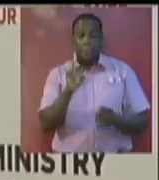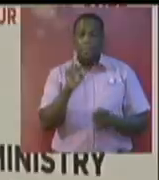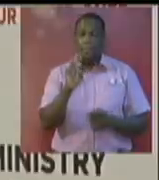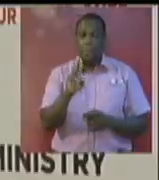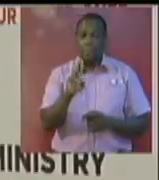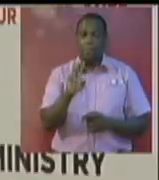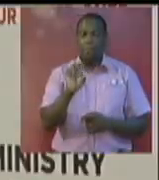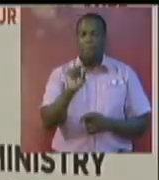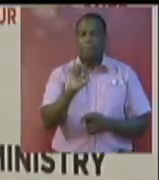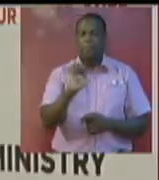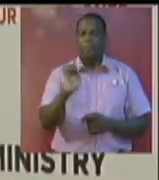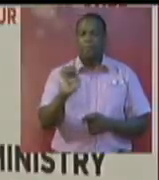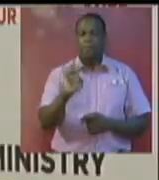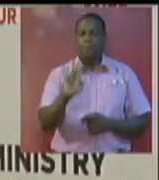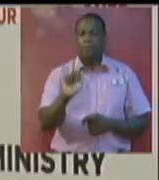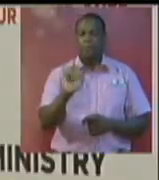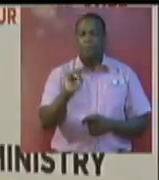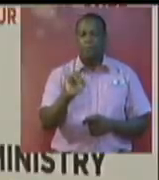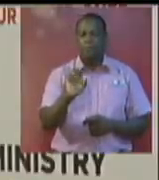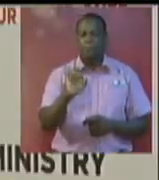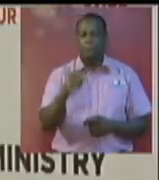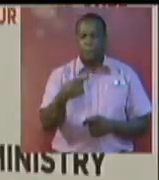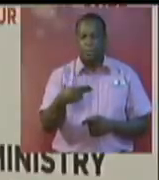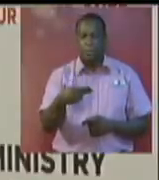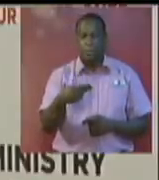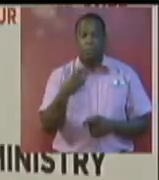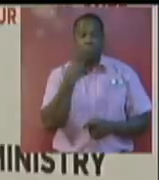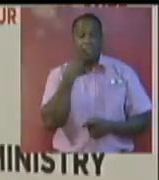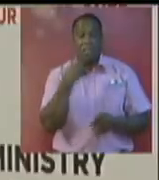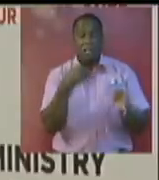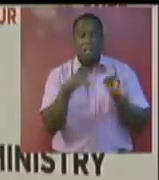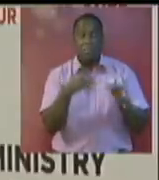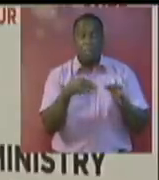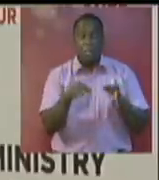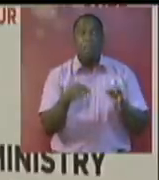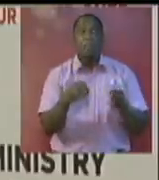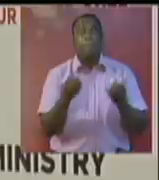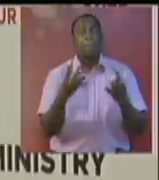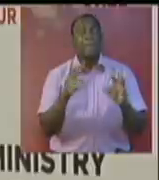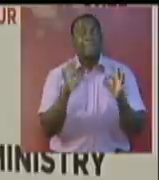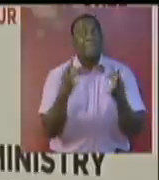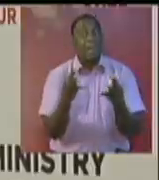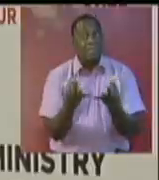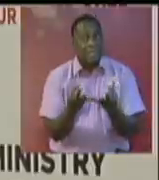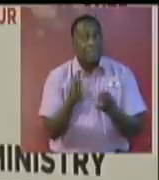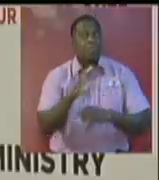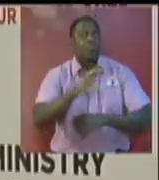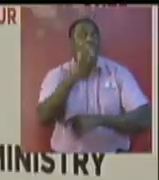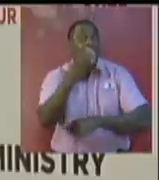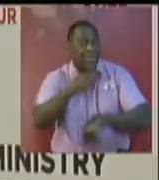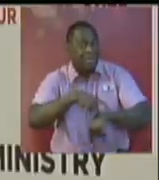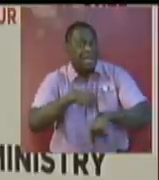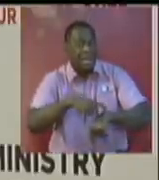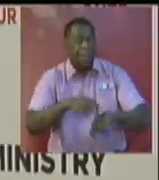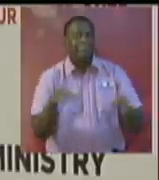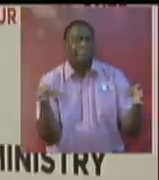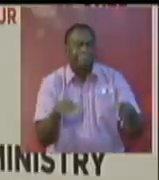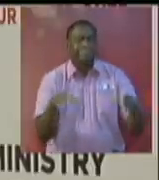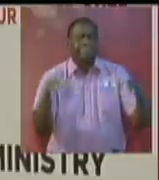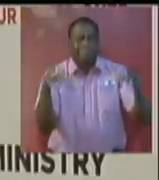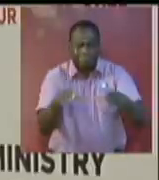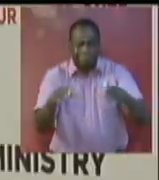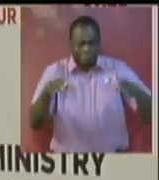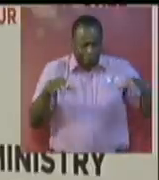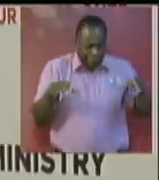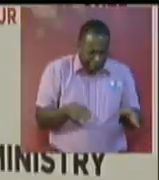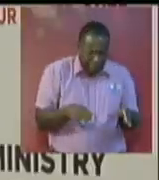had a couple of cases that came up as a result of something that occurred around Christmas as well. And so I just want to implore people, keep your mask on when